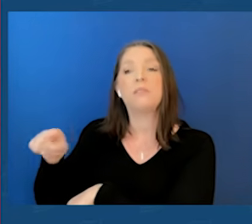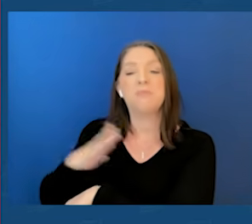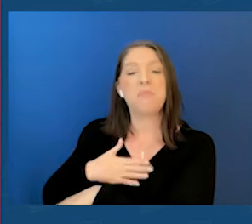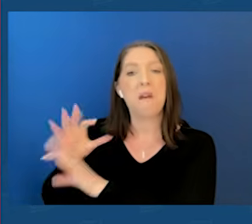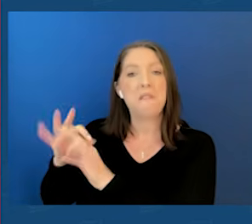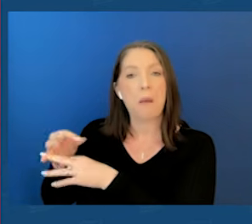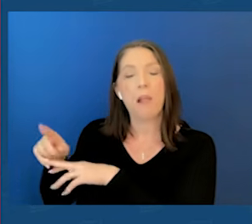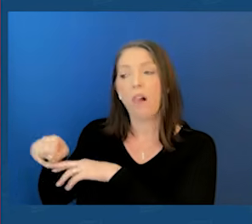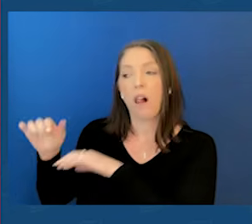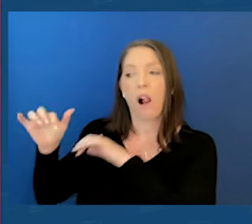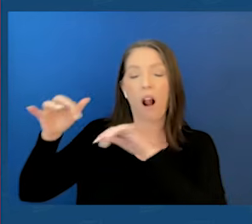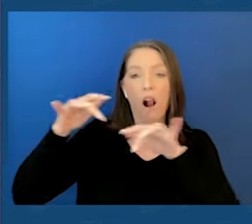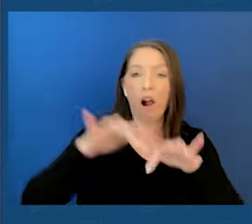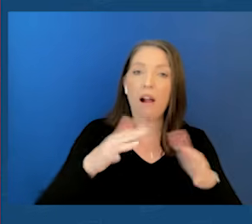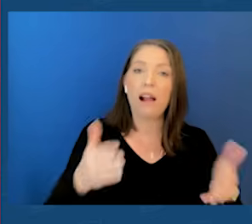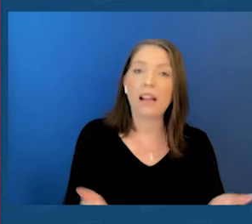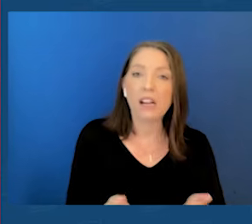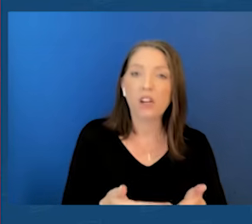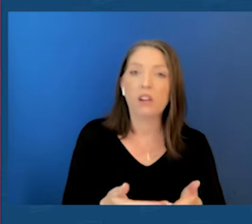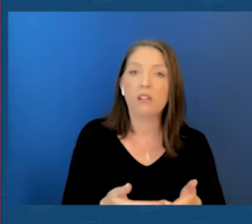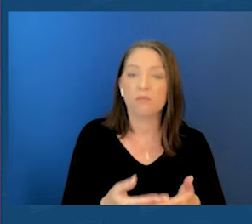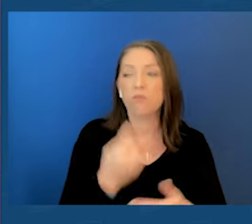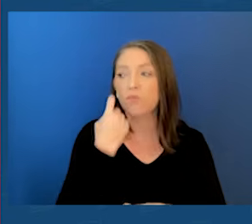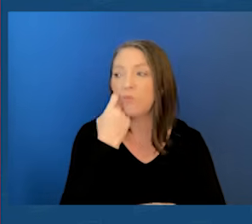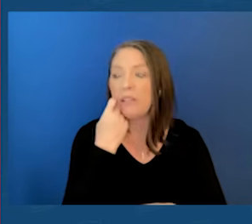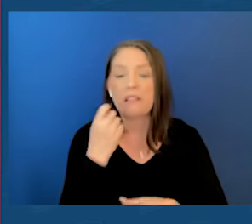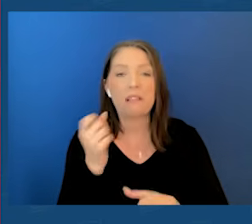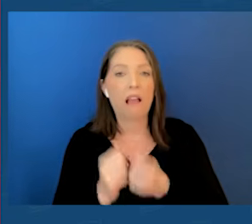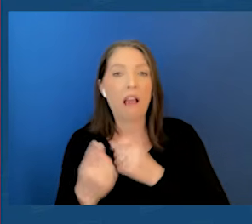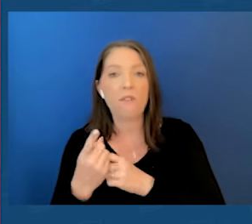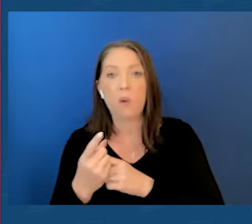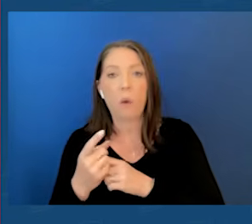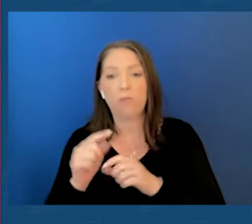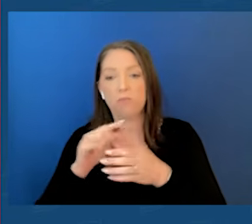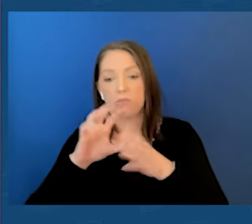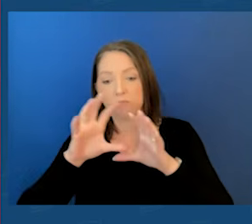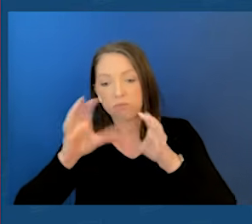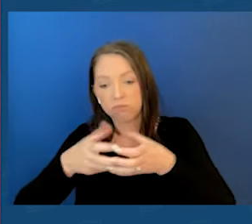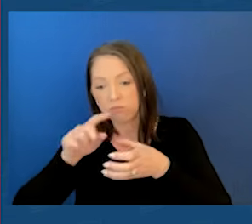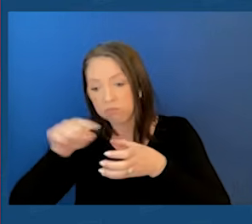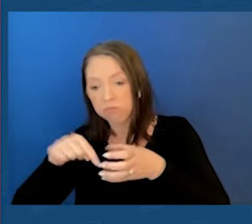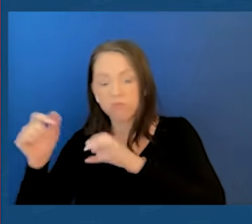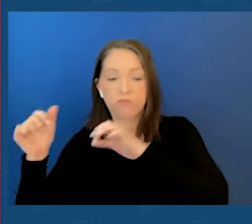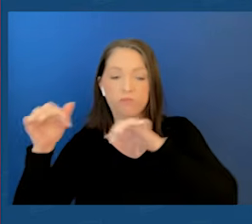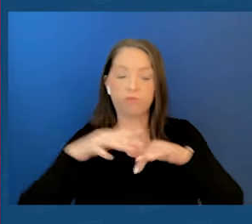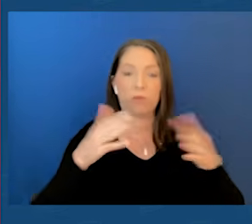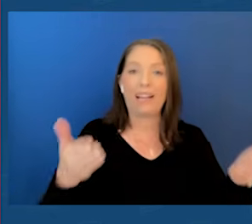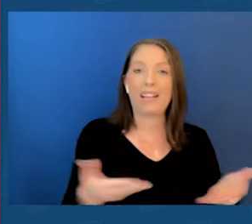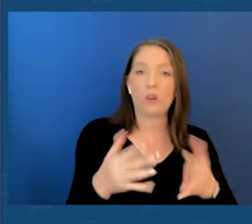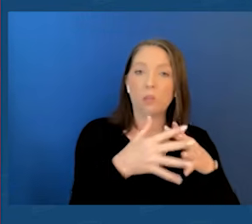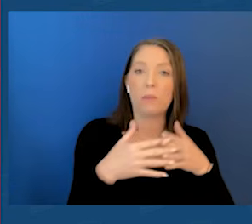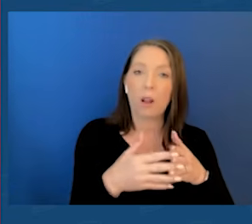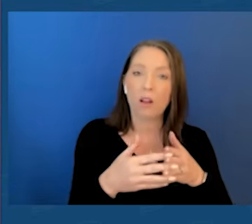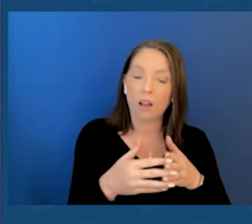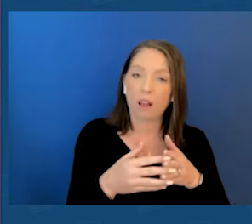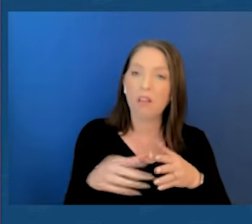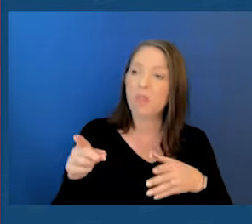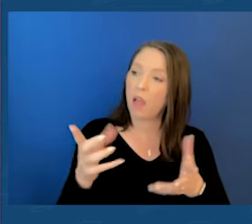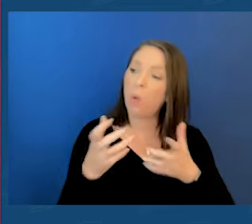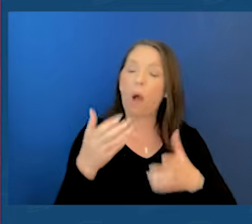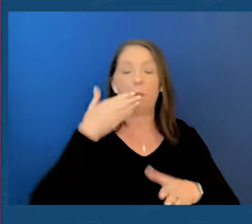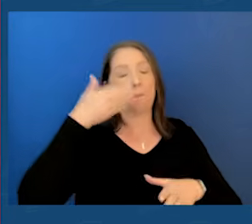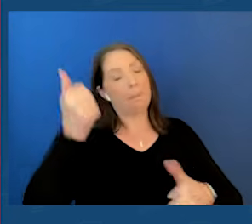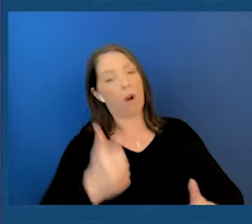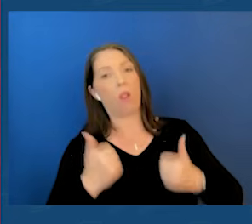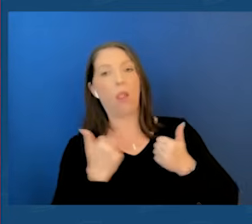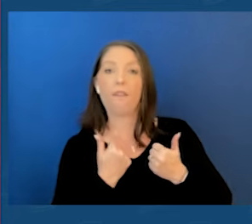corner of the planet, they're finding their way here. These huddled and tired masses came here to seek a better life. They came